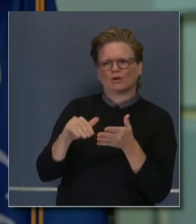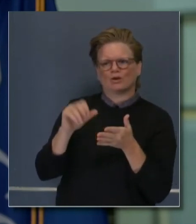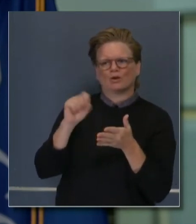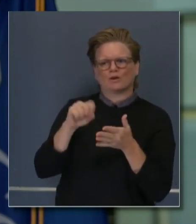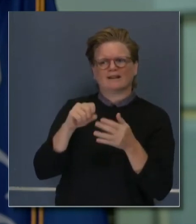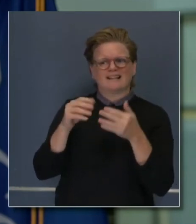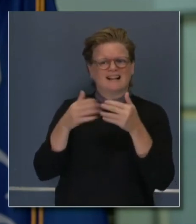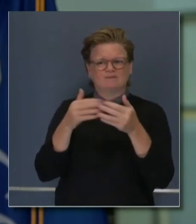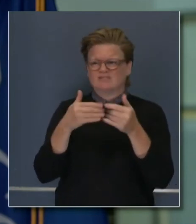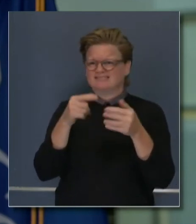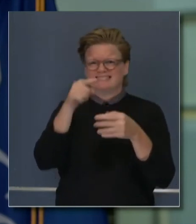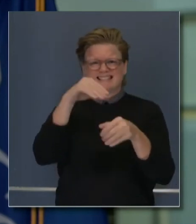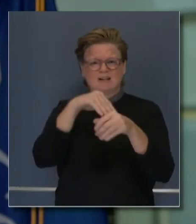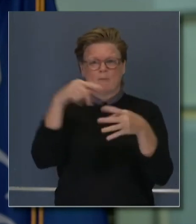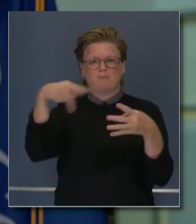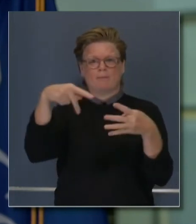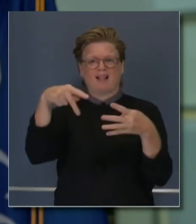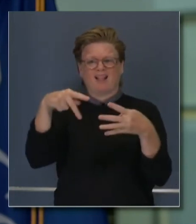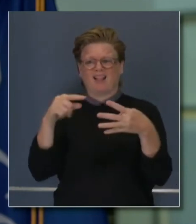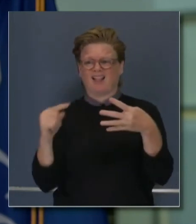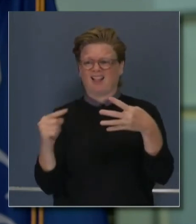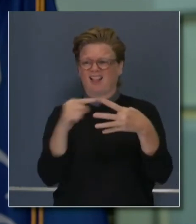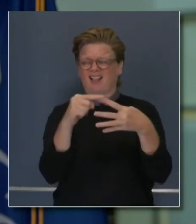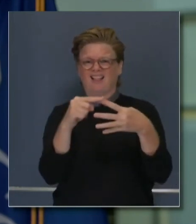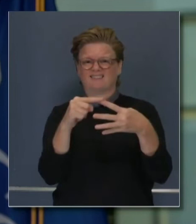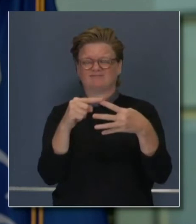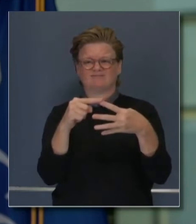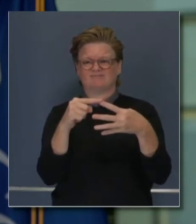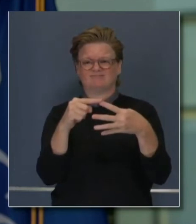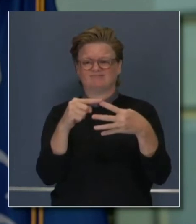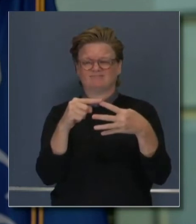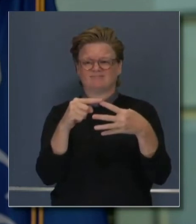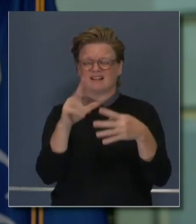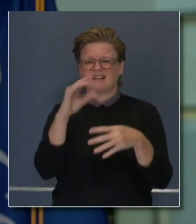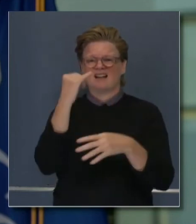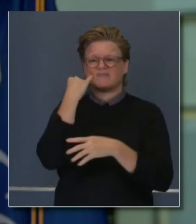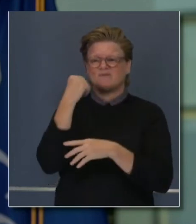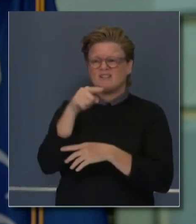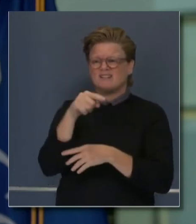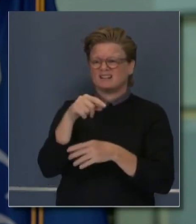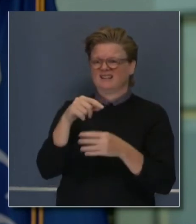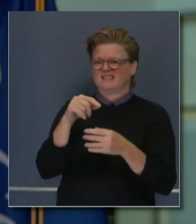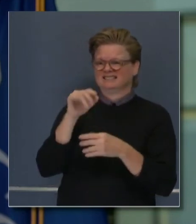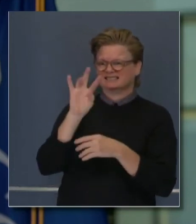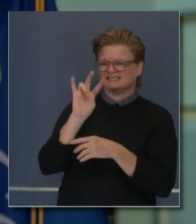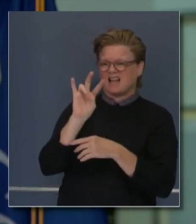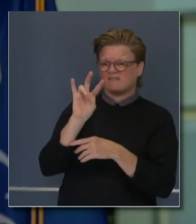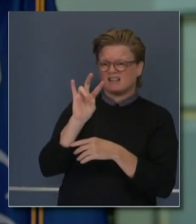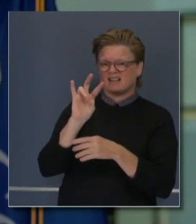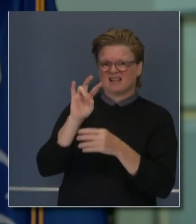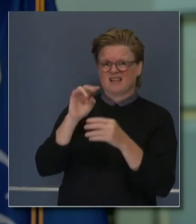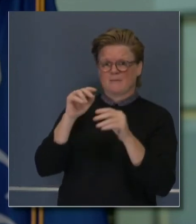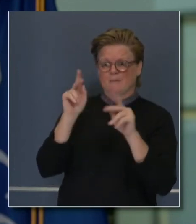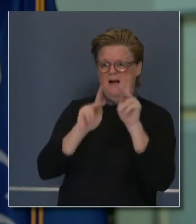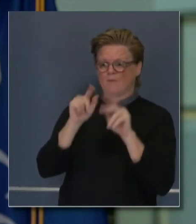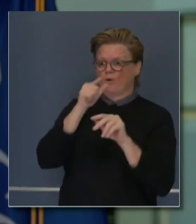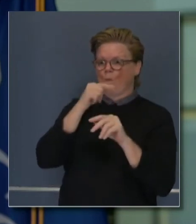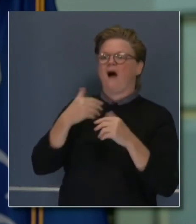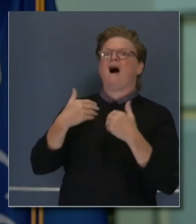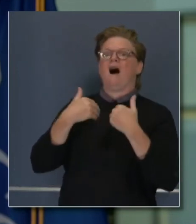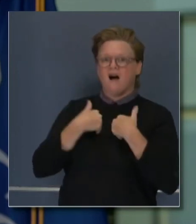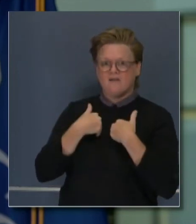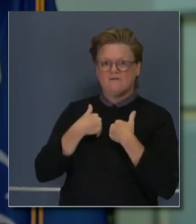that within a range of roughly case numbers of 7 on the daily case per 100,000 up